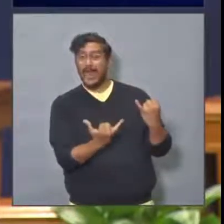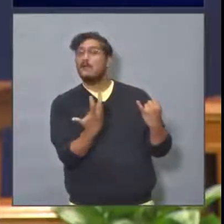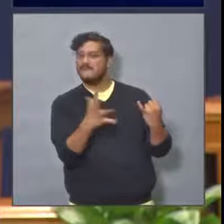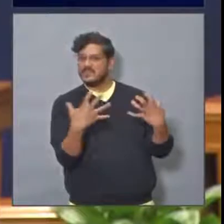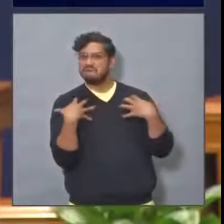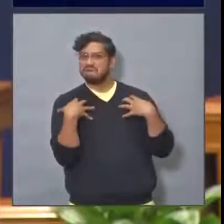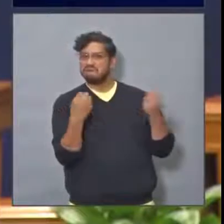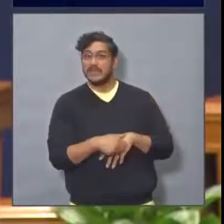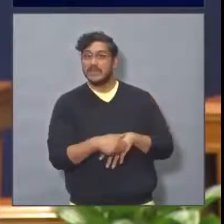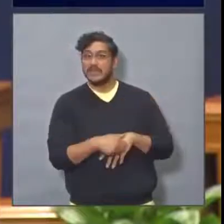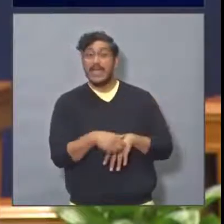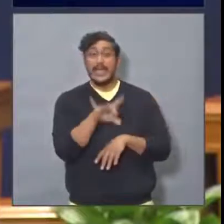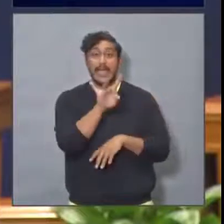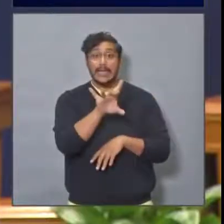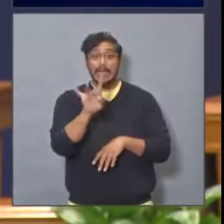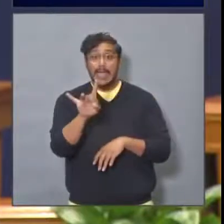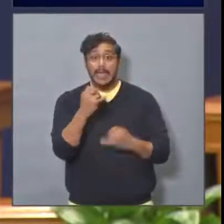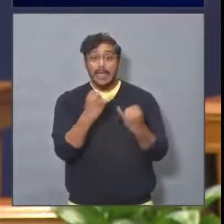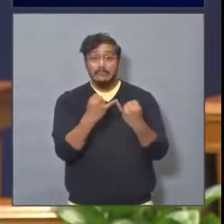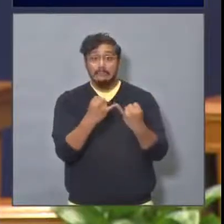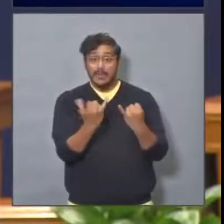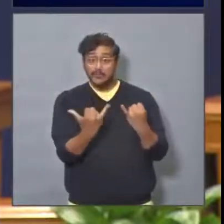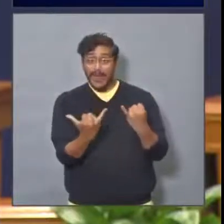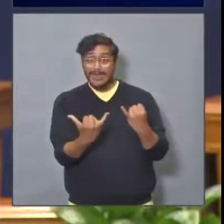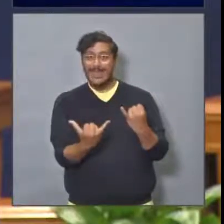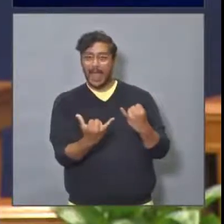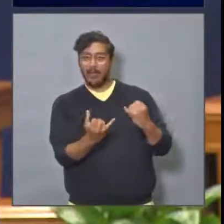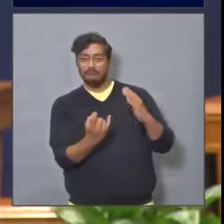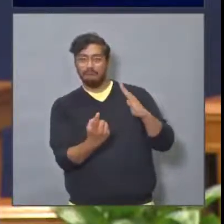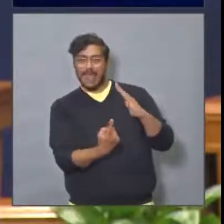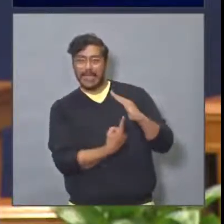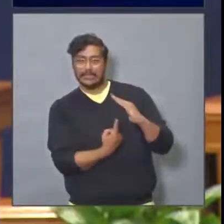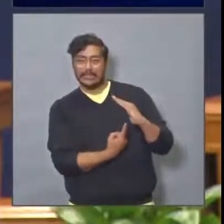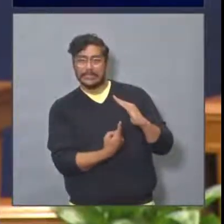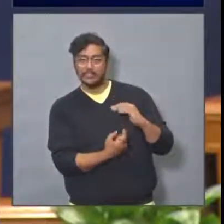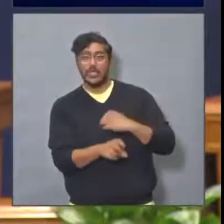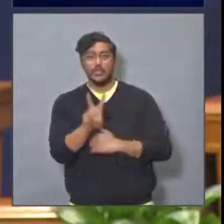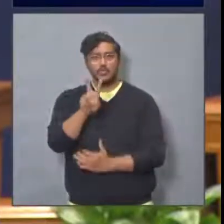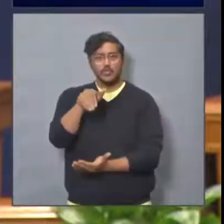recovered, 88 inmates that are in isolation, and